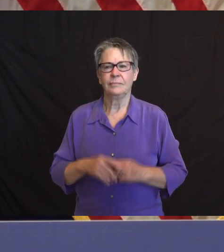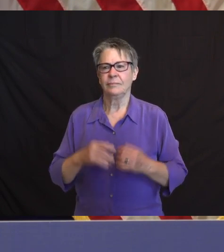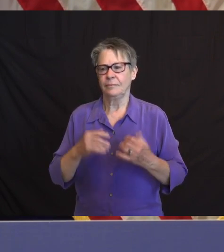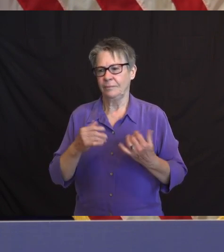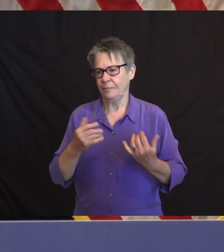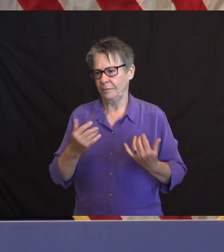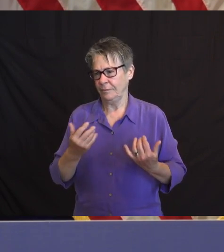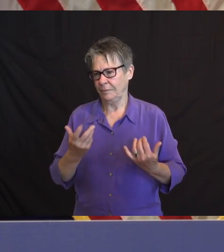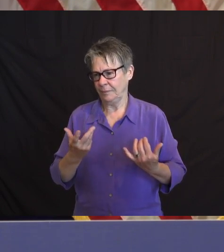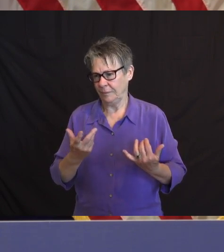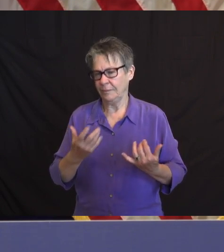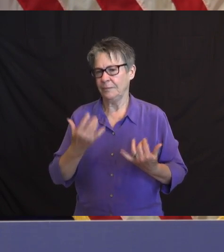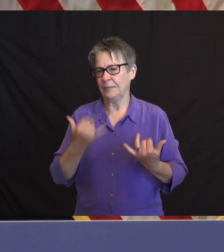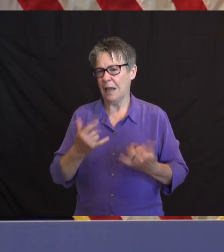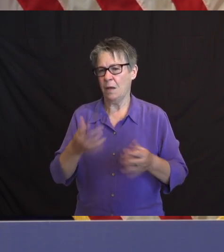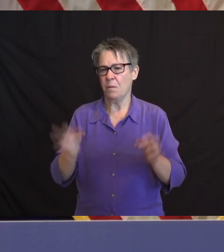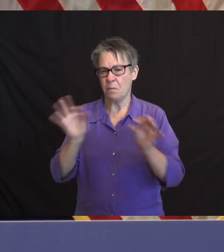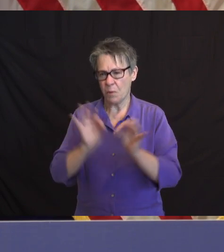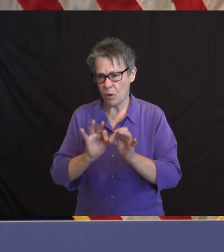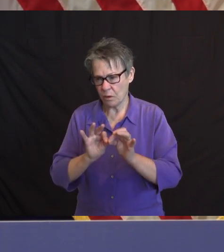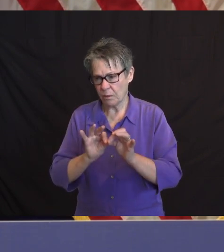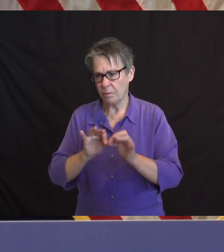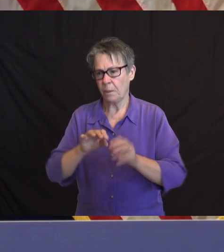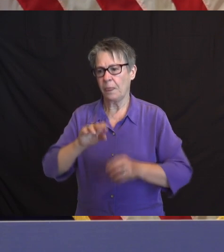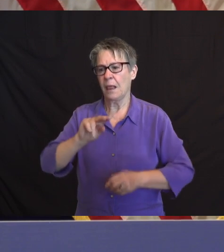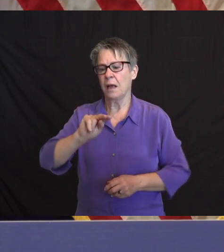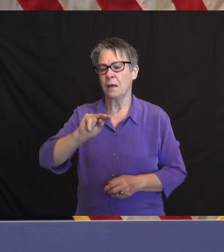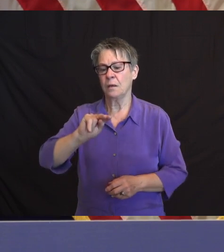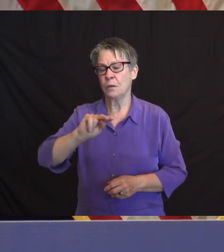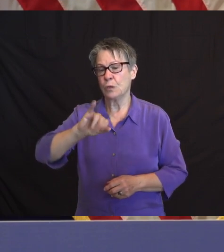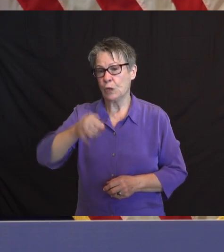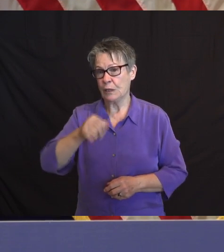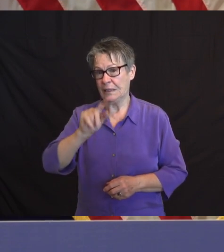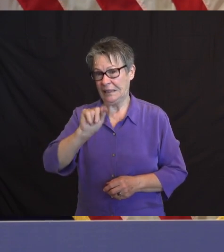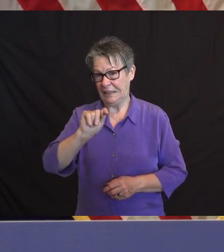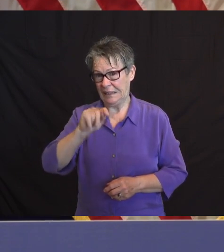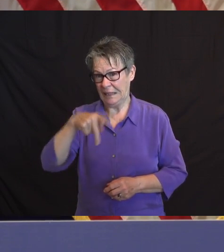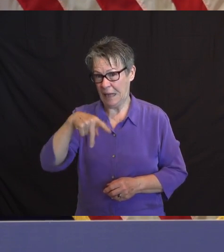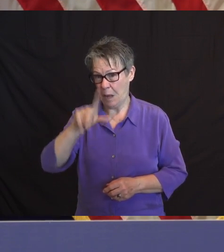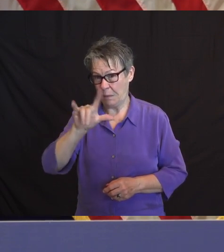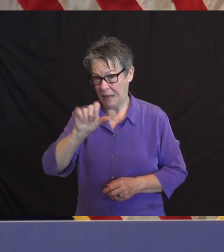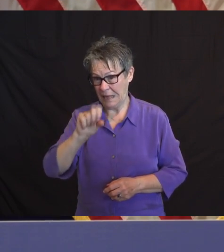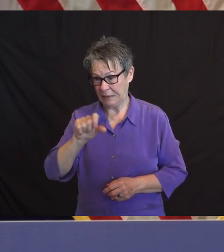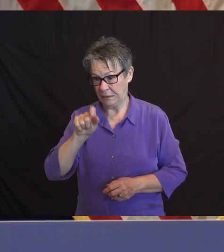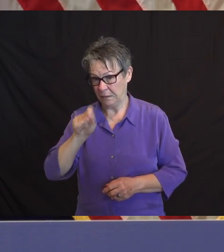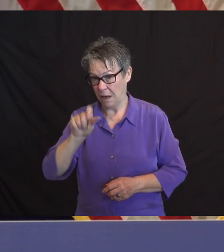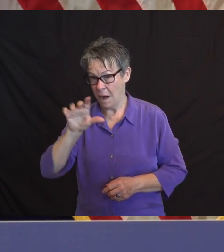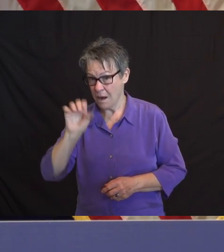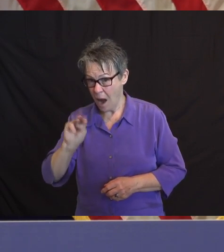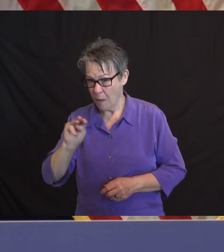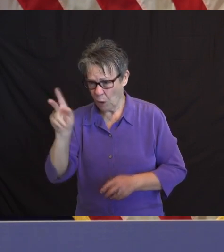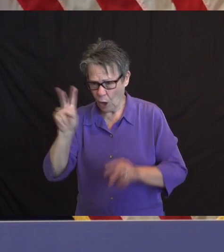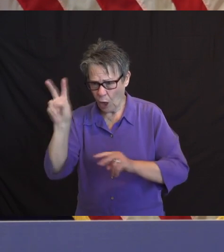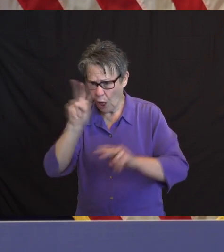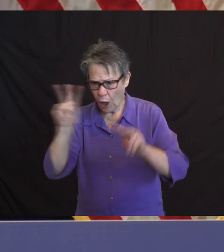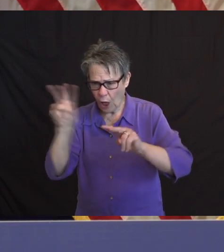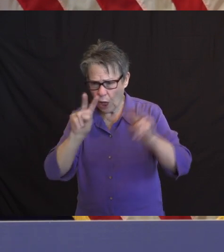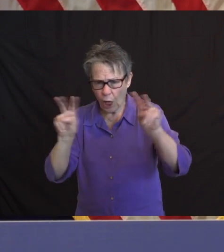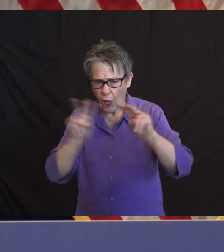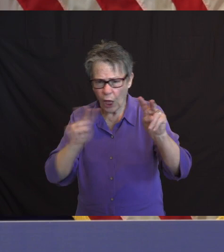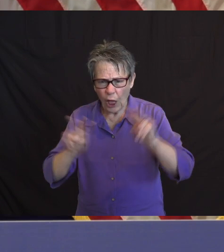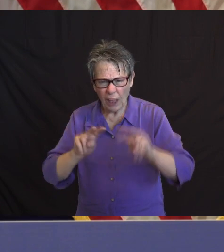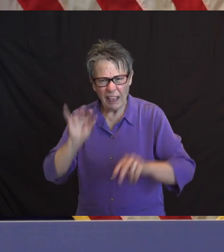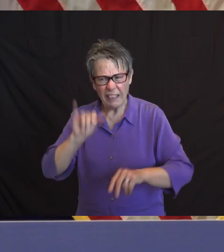njtplans.com. I encourage folks to take some time and really go through these plans. The first time they've existed in a long time at NJ